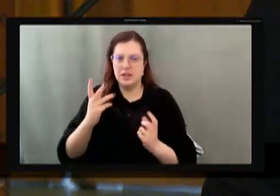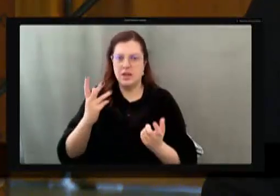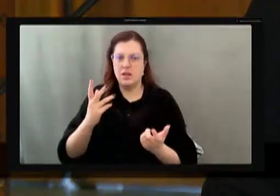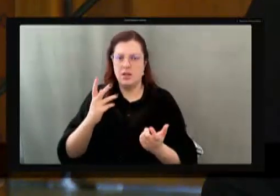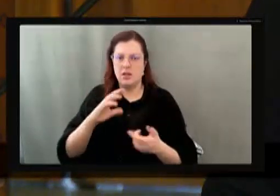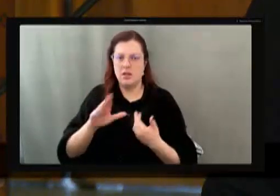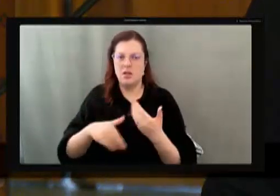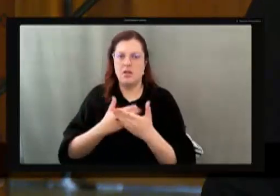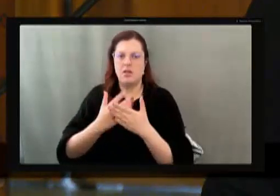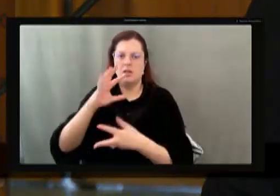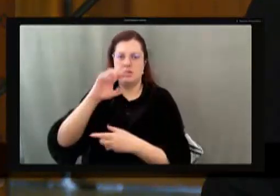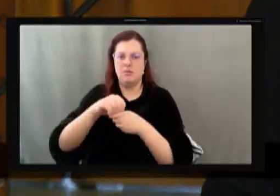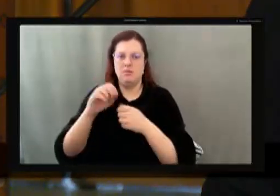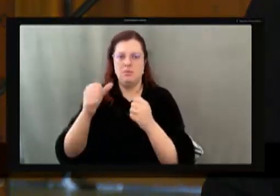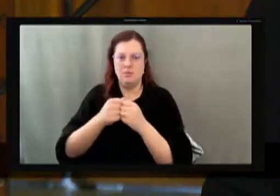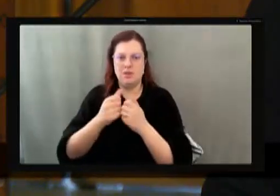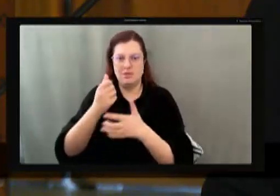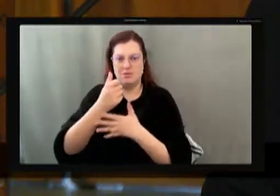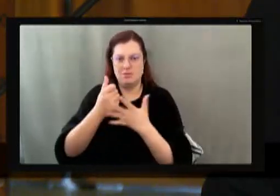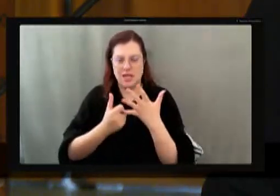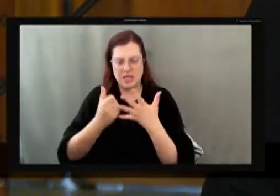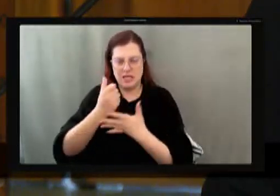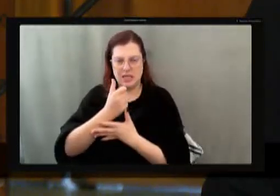in the ranking. And I wonder if